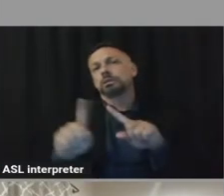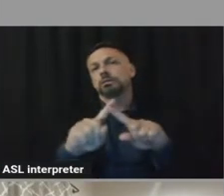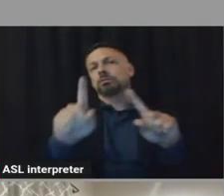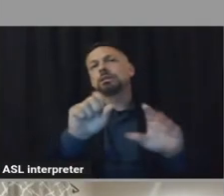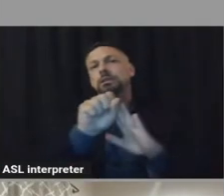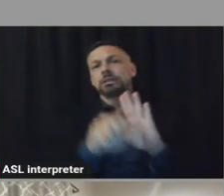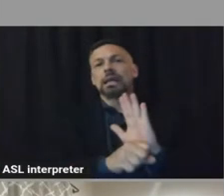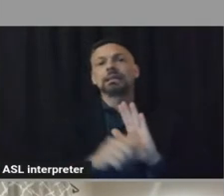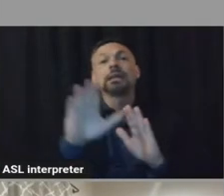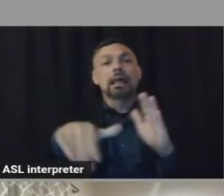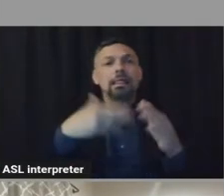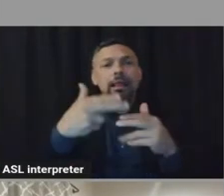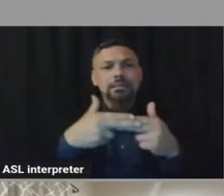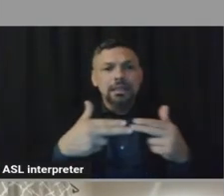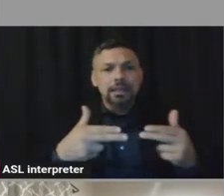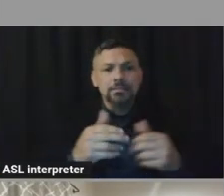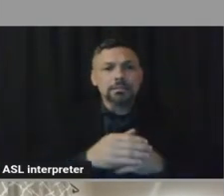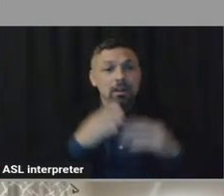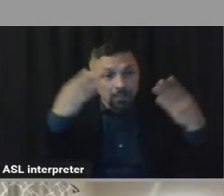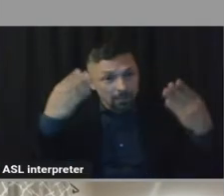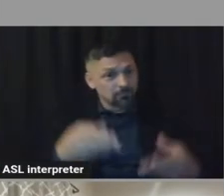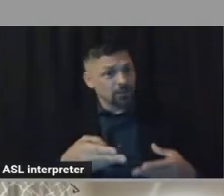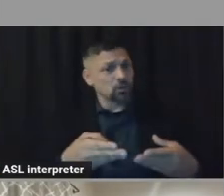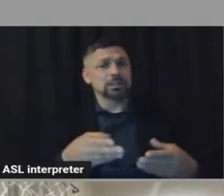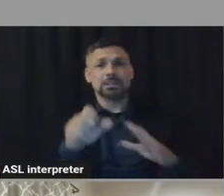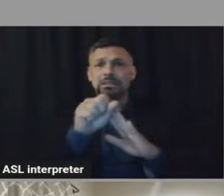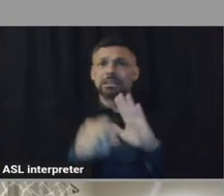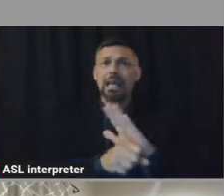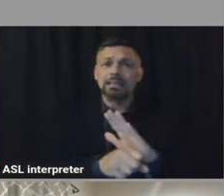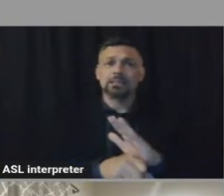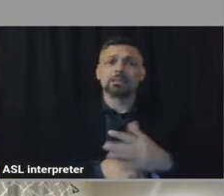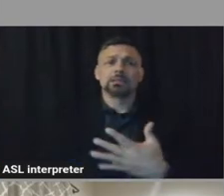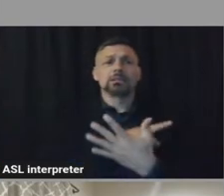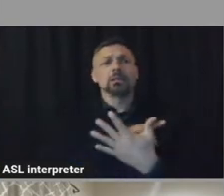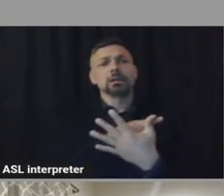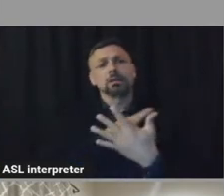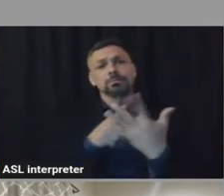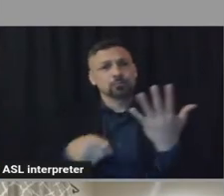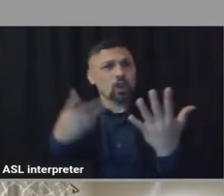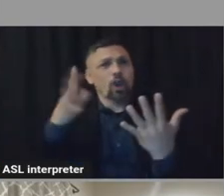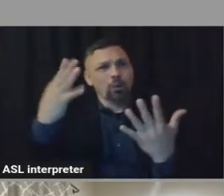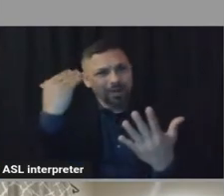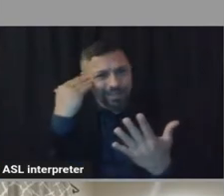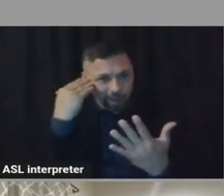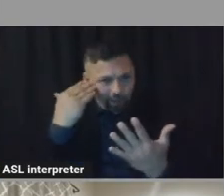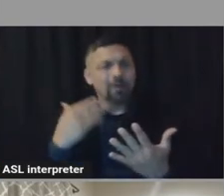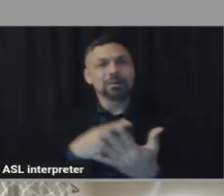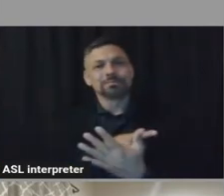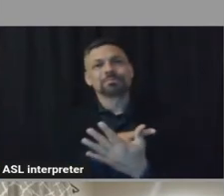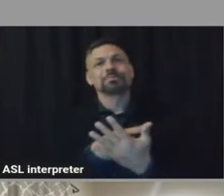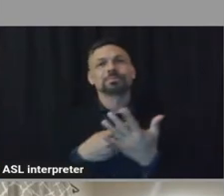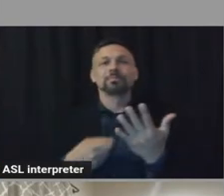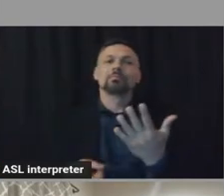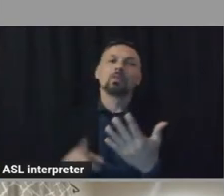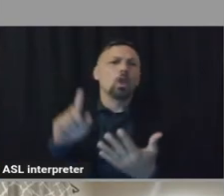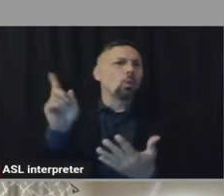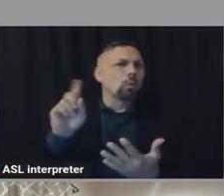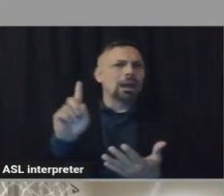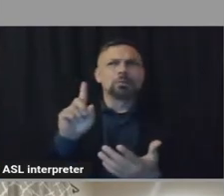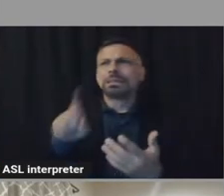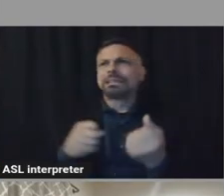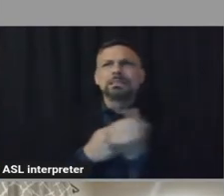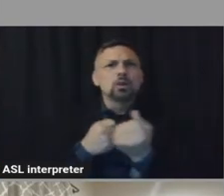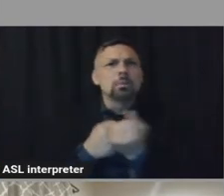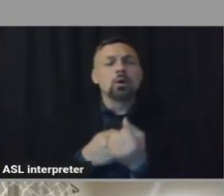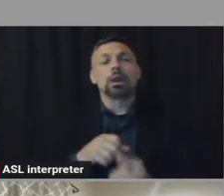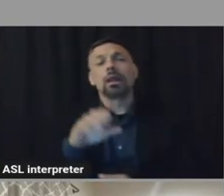have the next slide? So I think most folks already know what we need to know ahead of election day in terms of where we need to be.